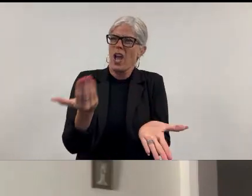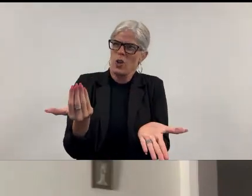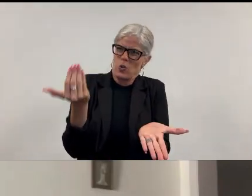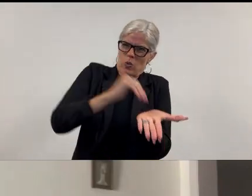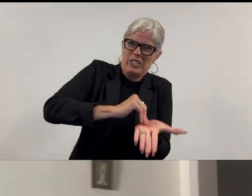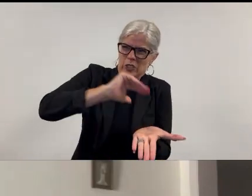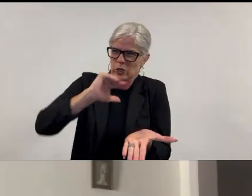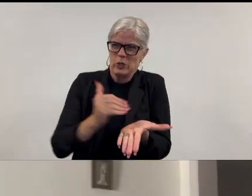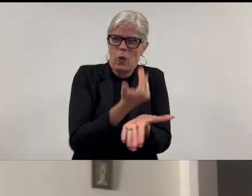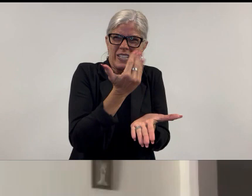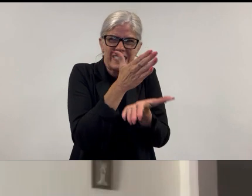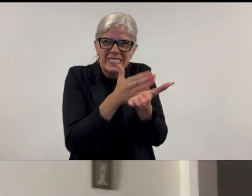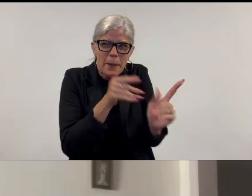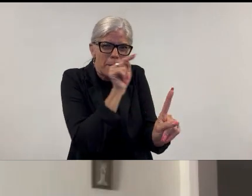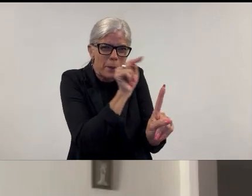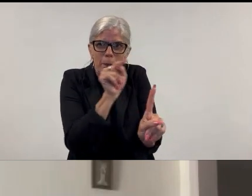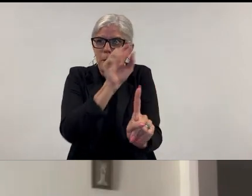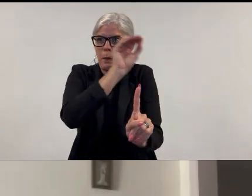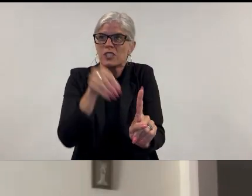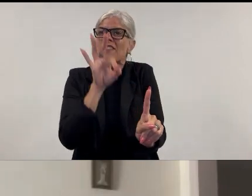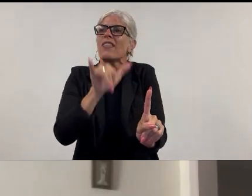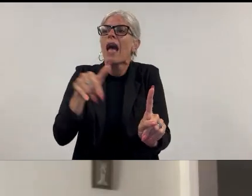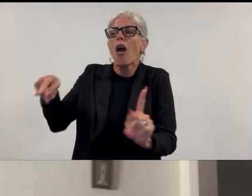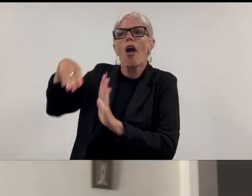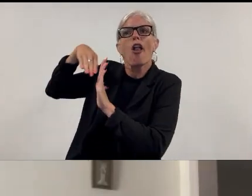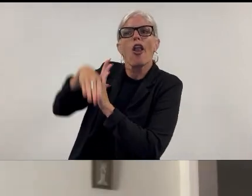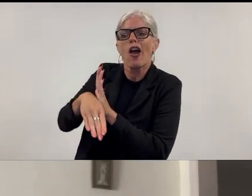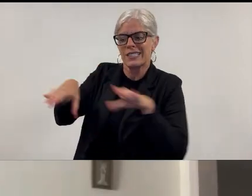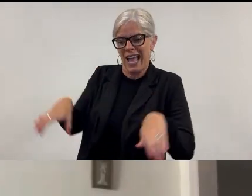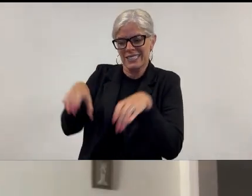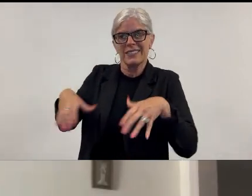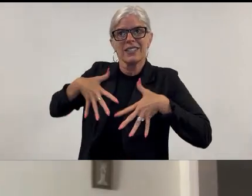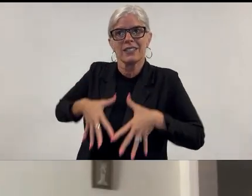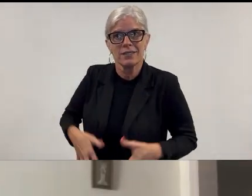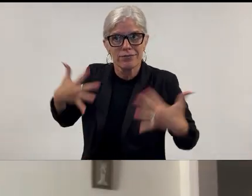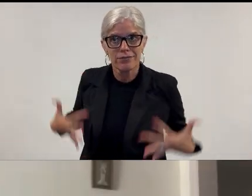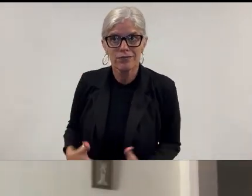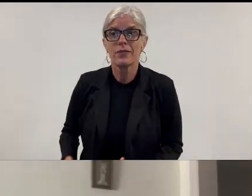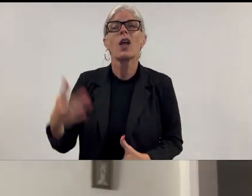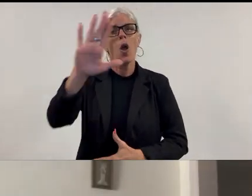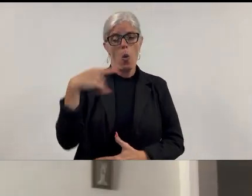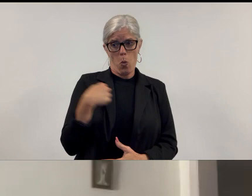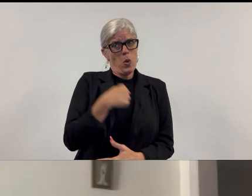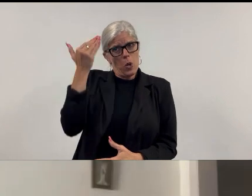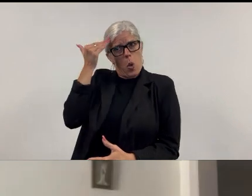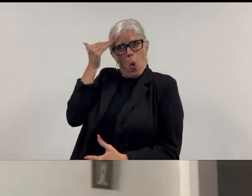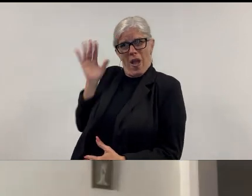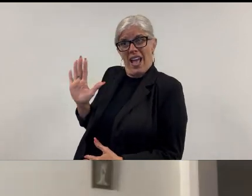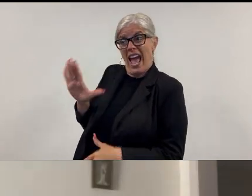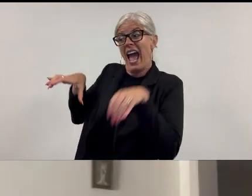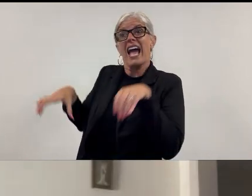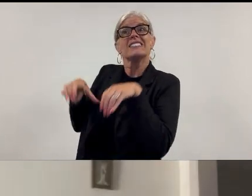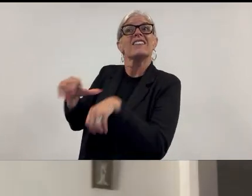activity-based interventions are aiming to restore a certain percentage of this lost